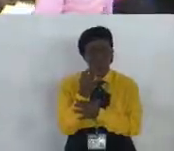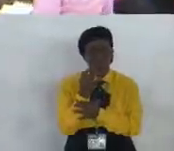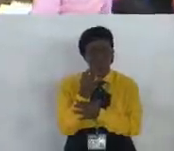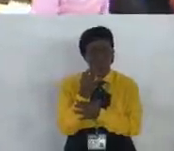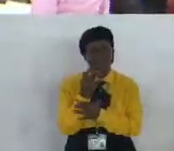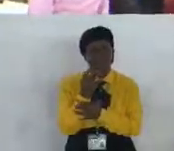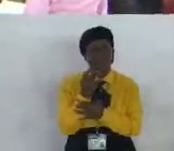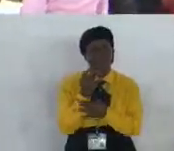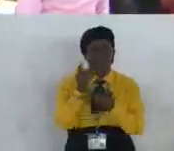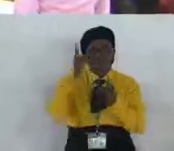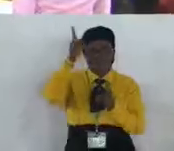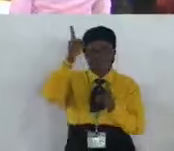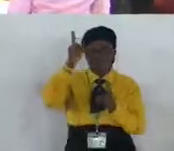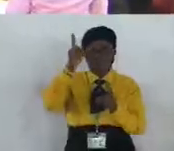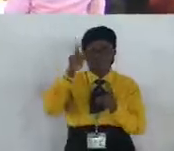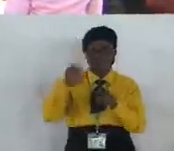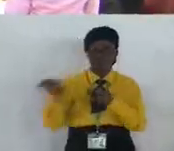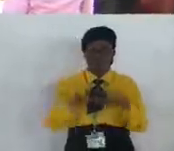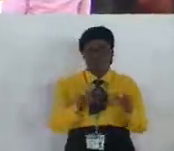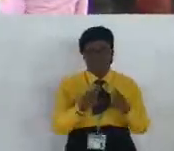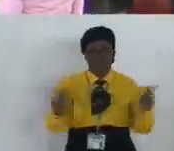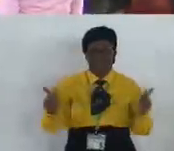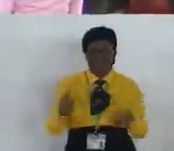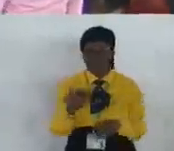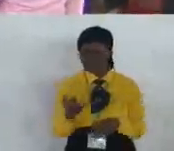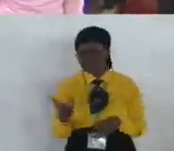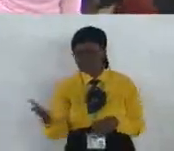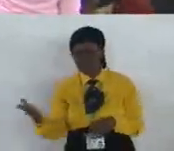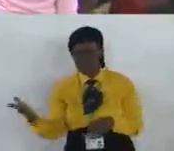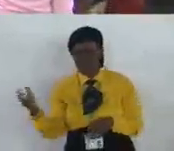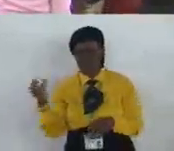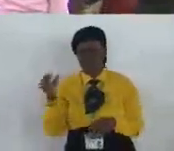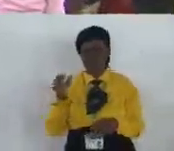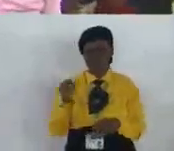You've done creative miracles.